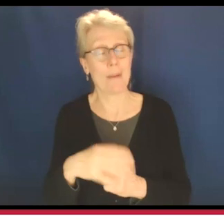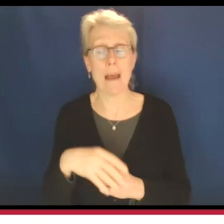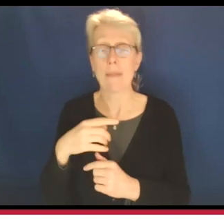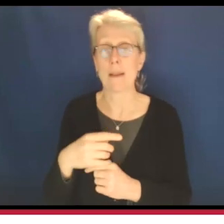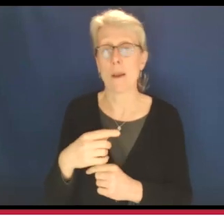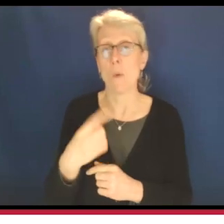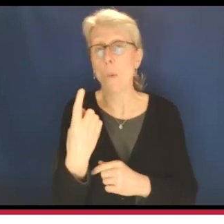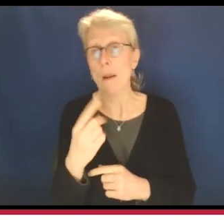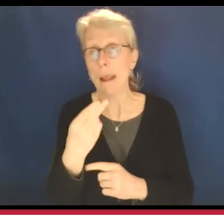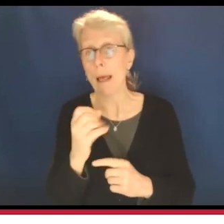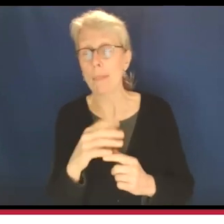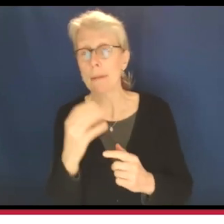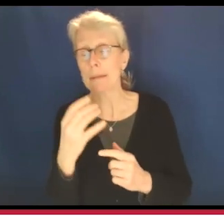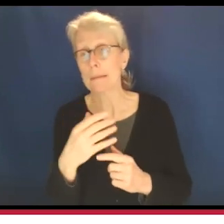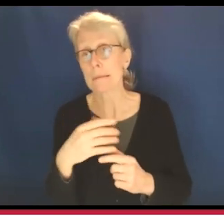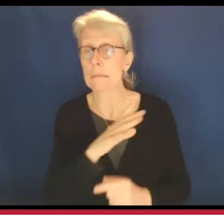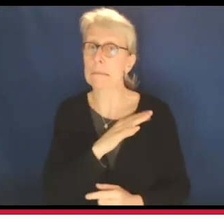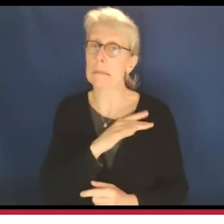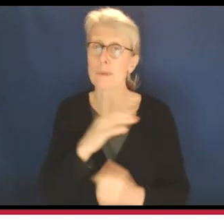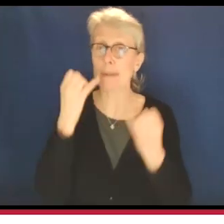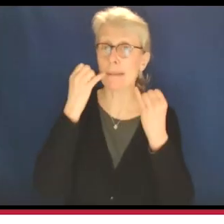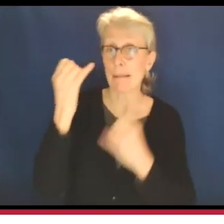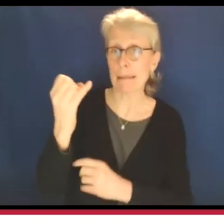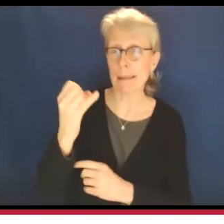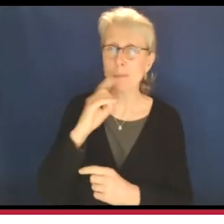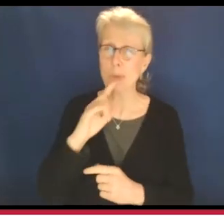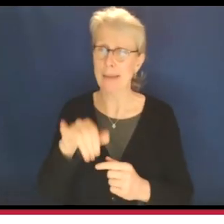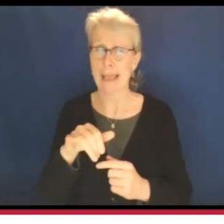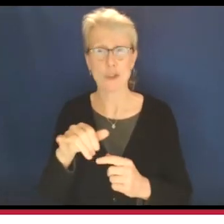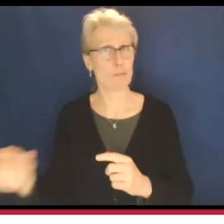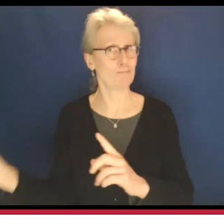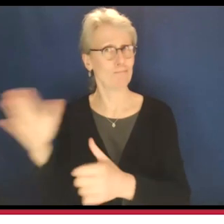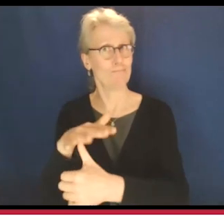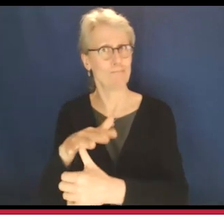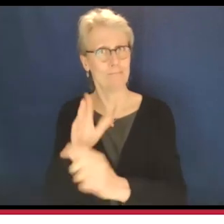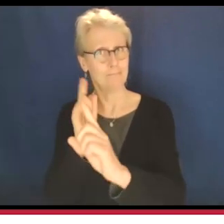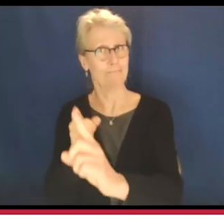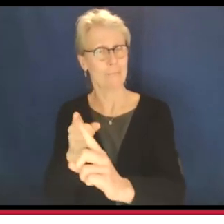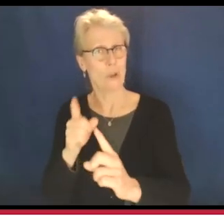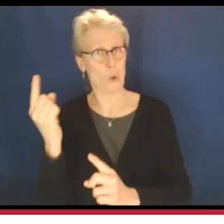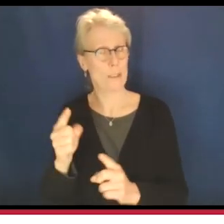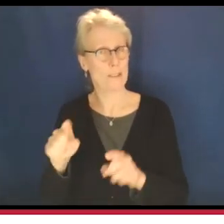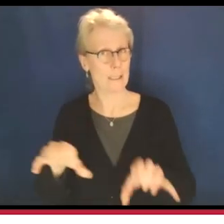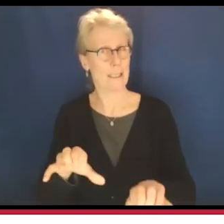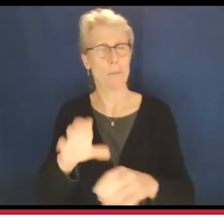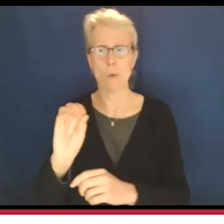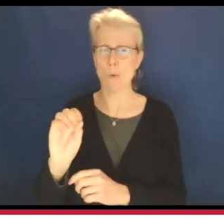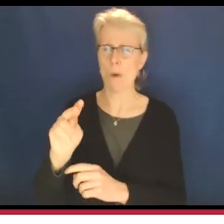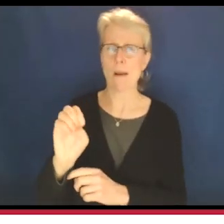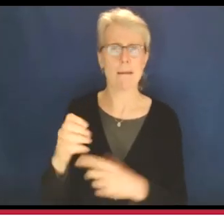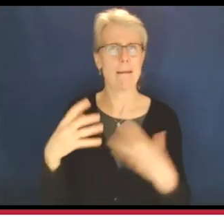hypothesis rather than a guiding principle for how we should always act. and that we should think about,